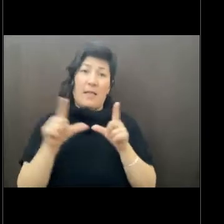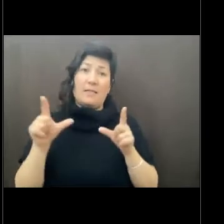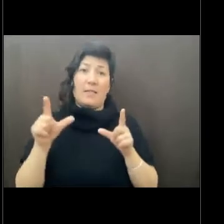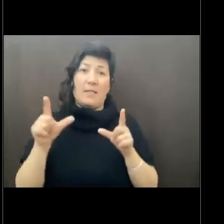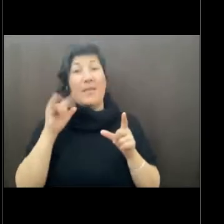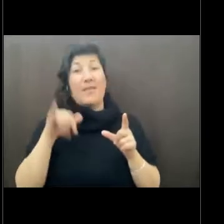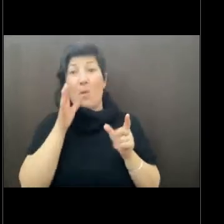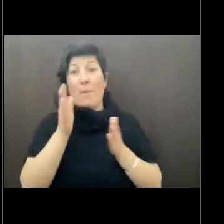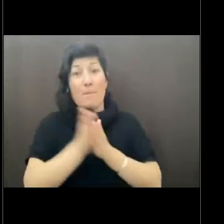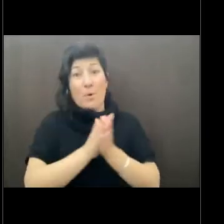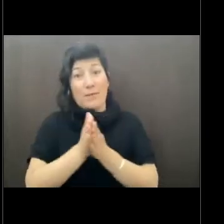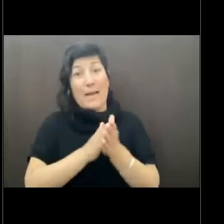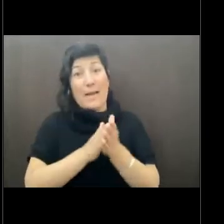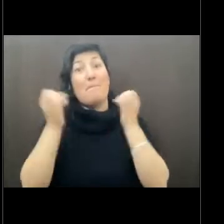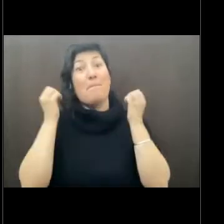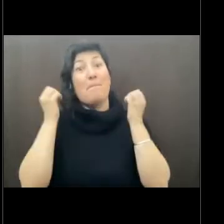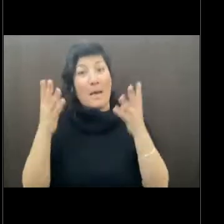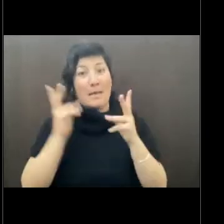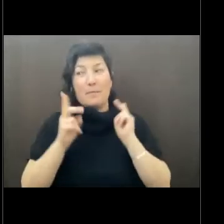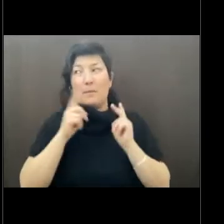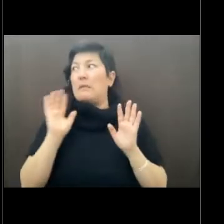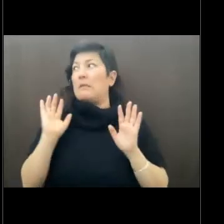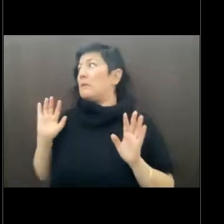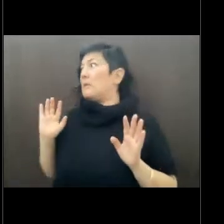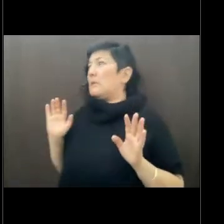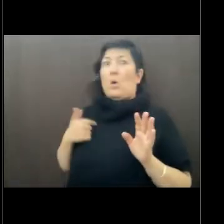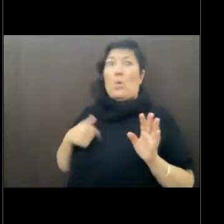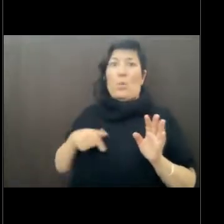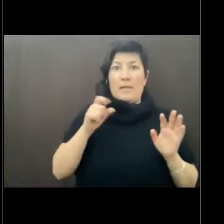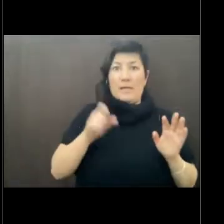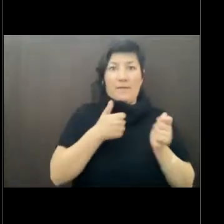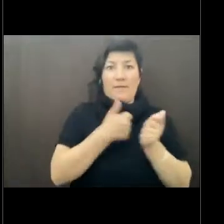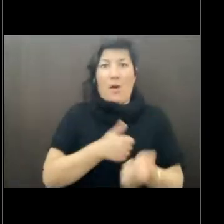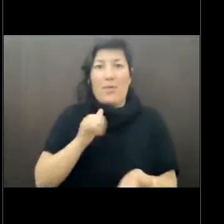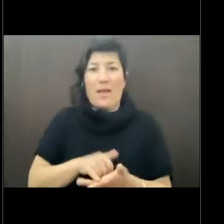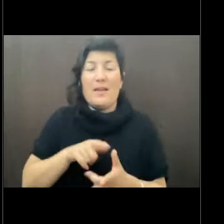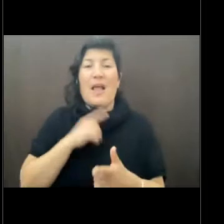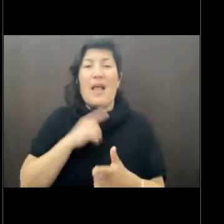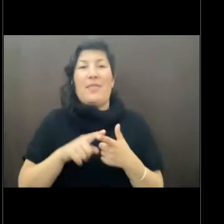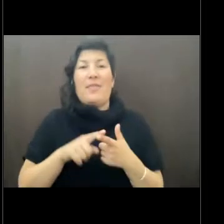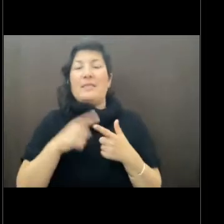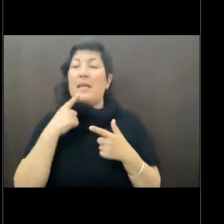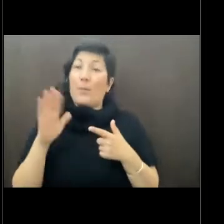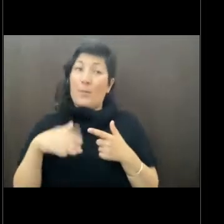people to say, okay, we've got to do this. And then we go back to the carrot piece and say,